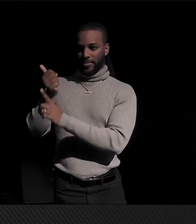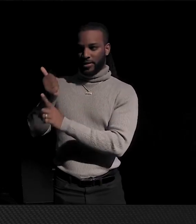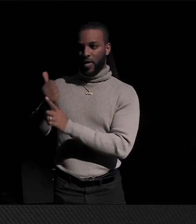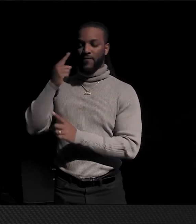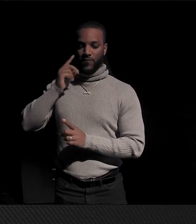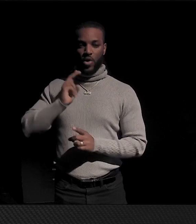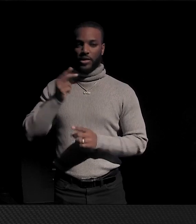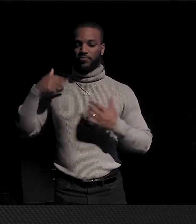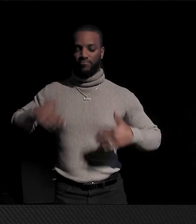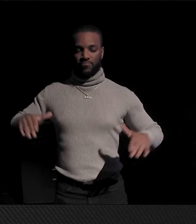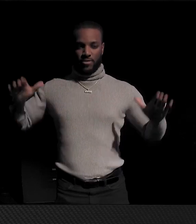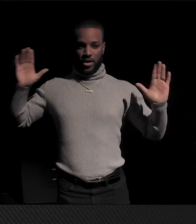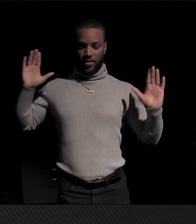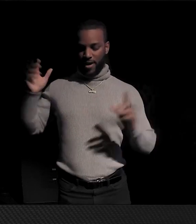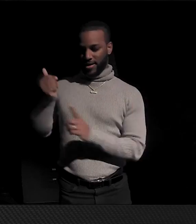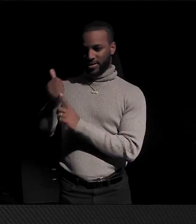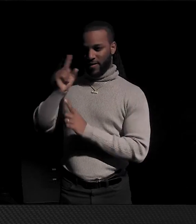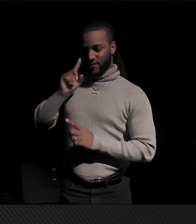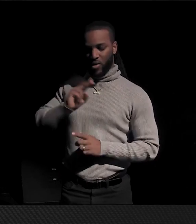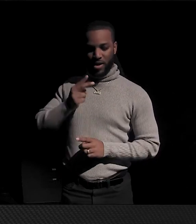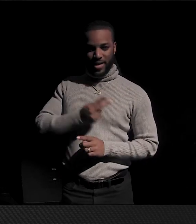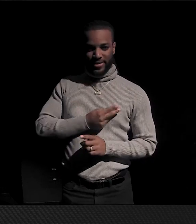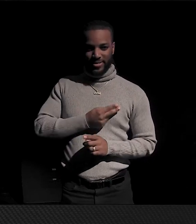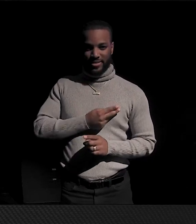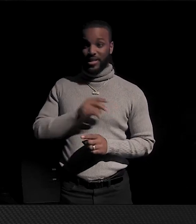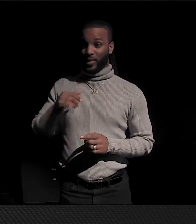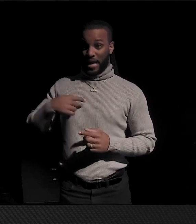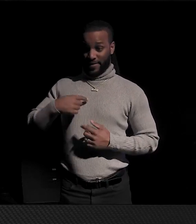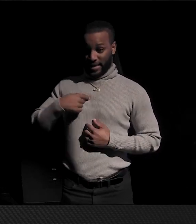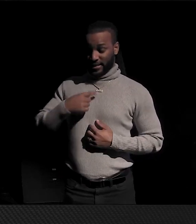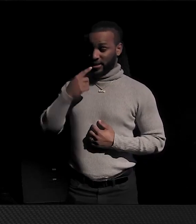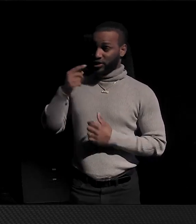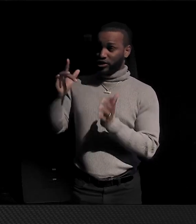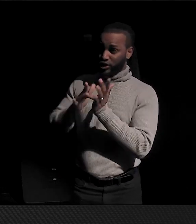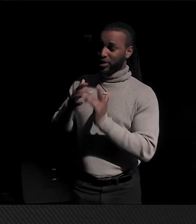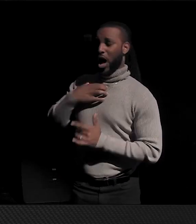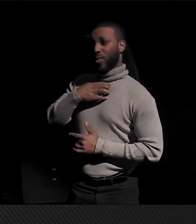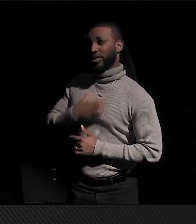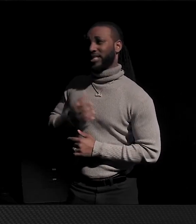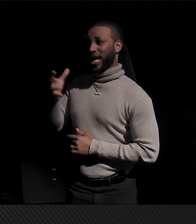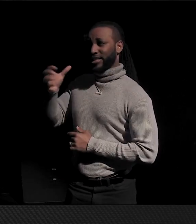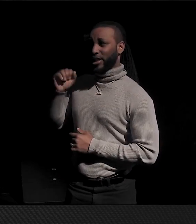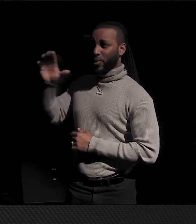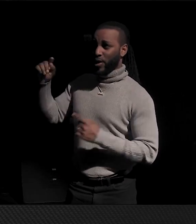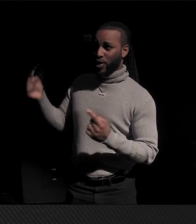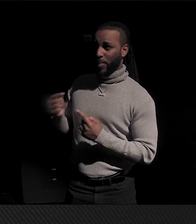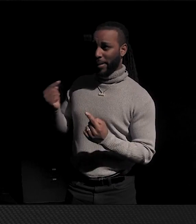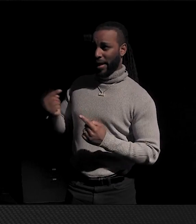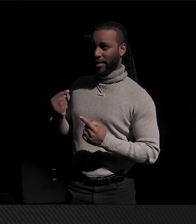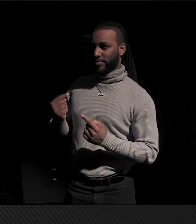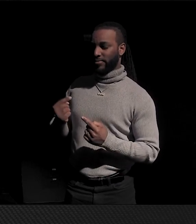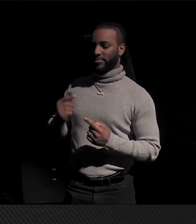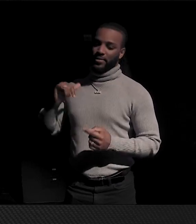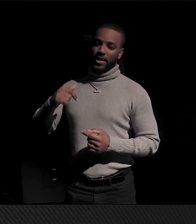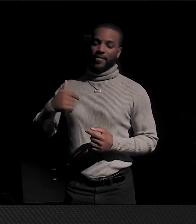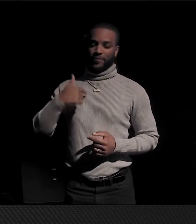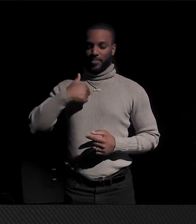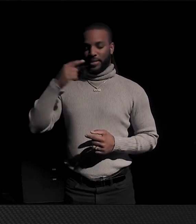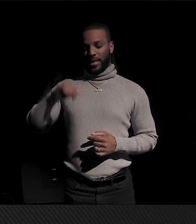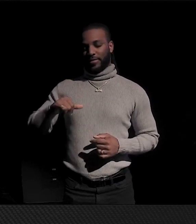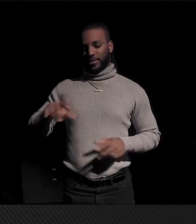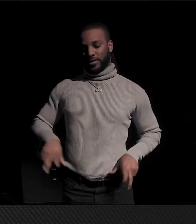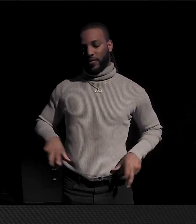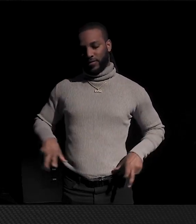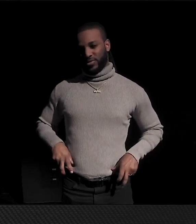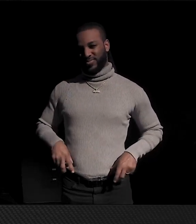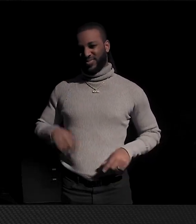why it hurts me even more when I say things like, Jesus, if I knew a way to take away your pain, I would do it. It's because I know it was for me. When I think about